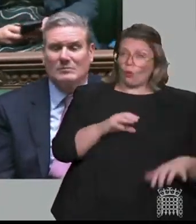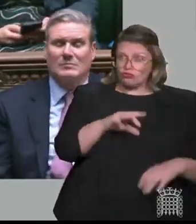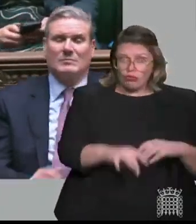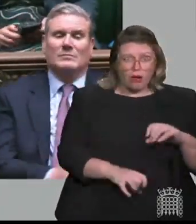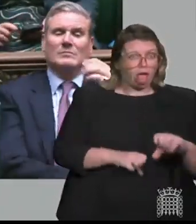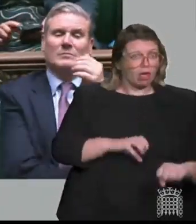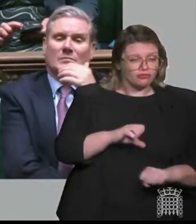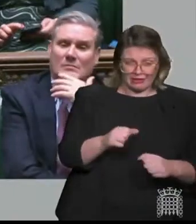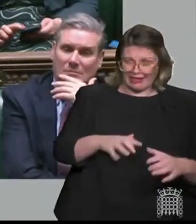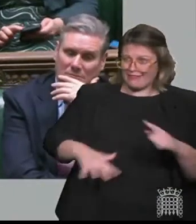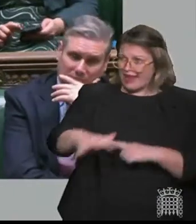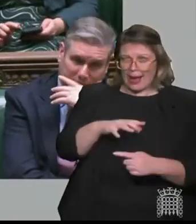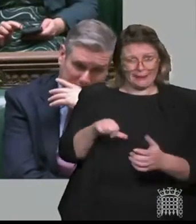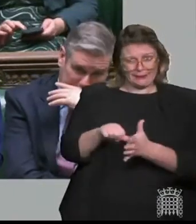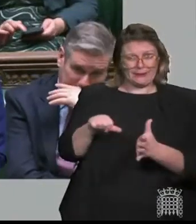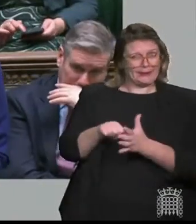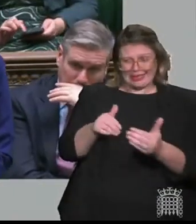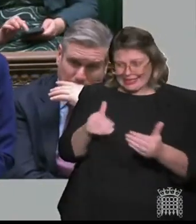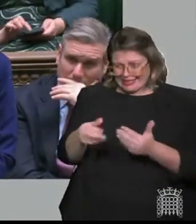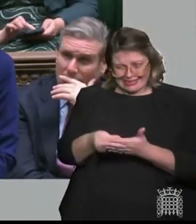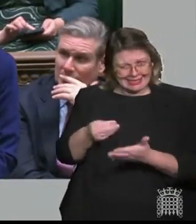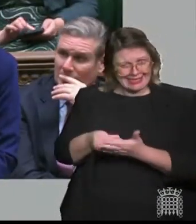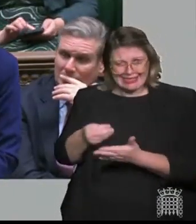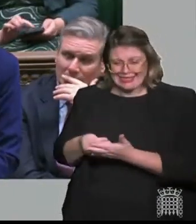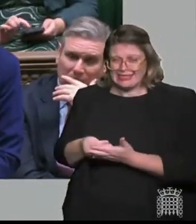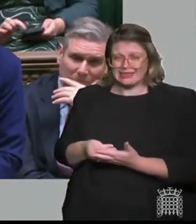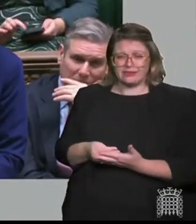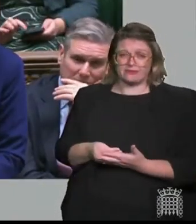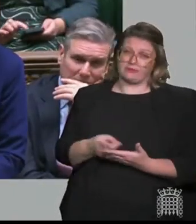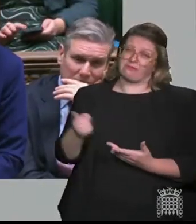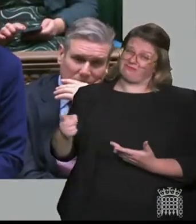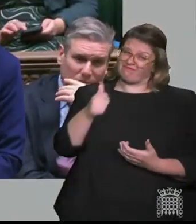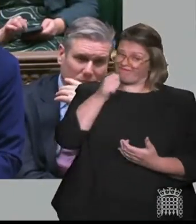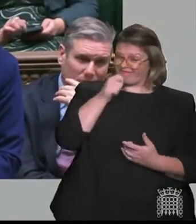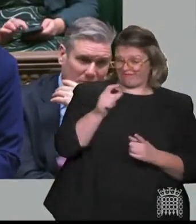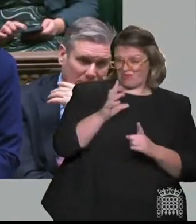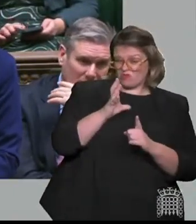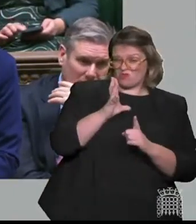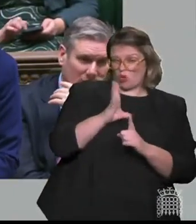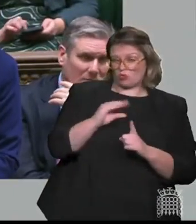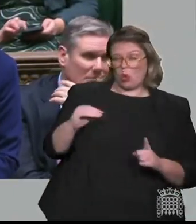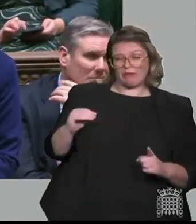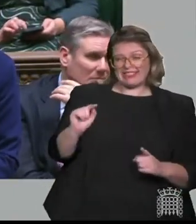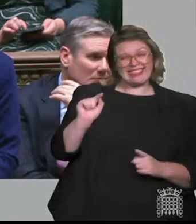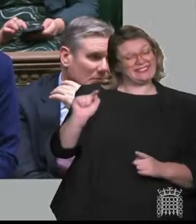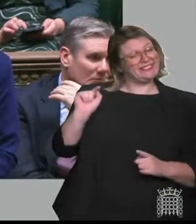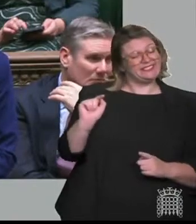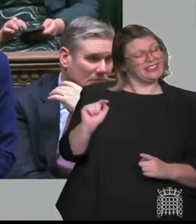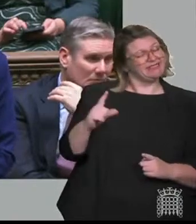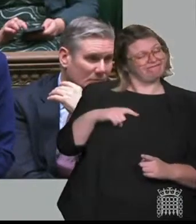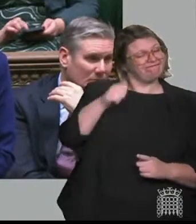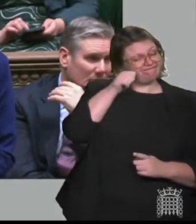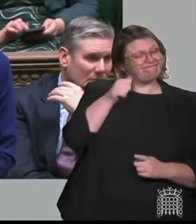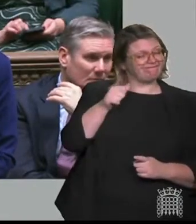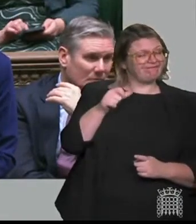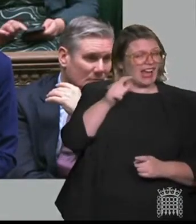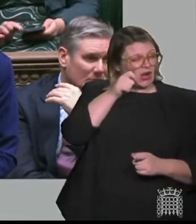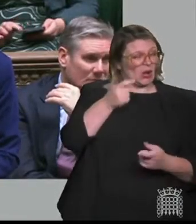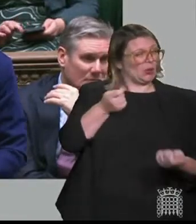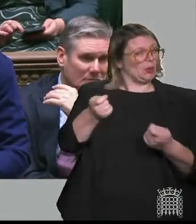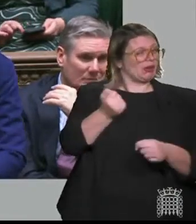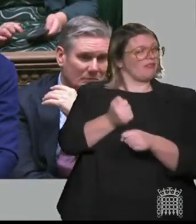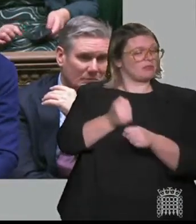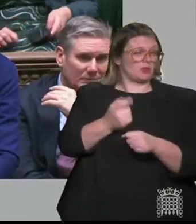ends meet. As the sun begins to set on this divided, out-of-touch, weak